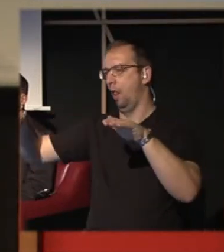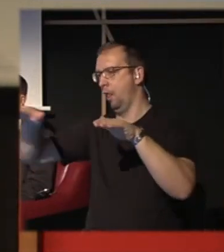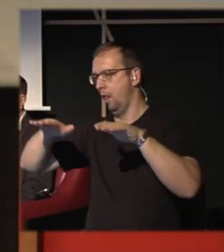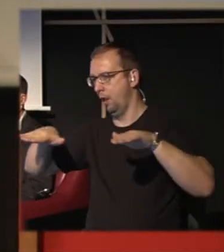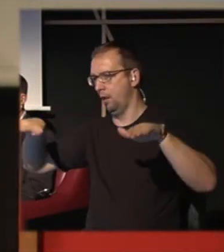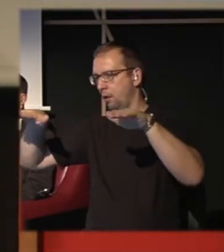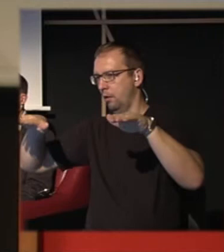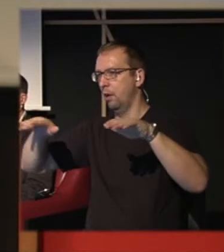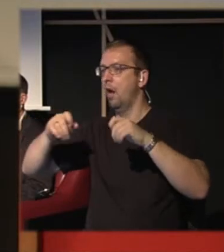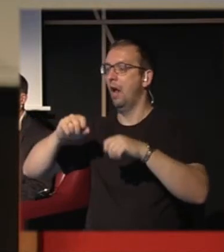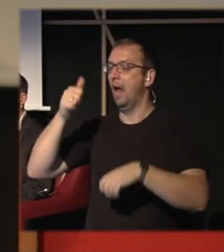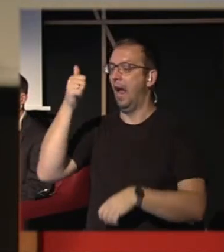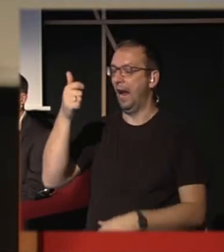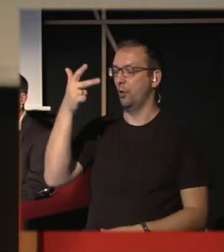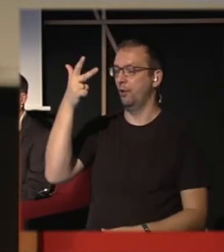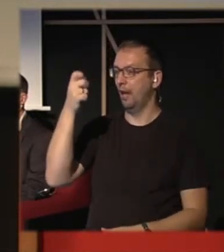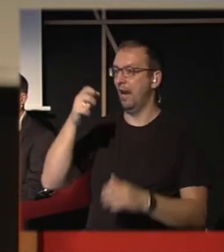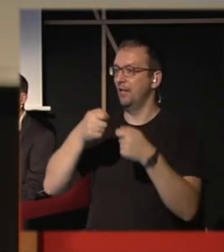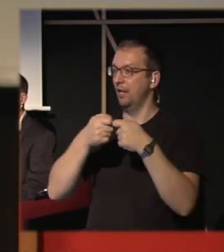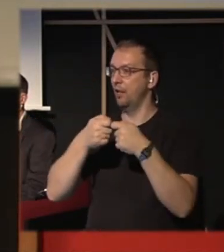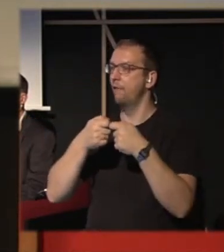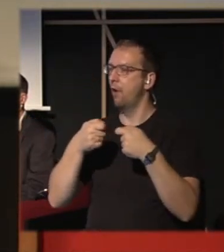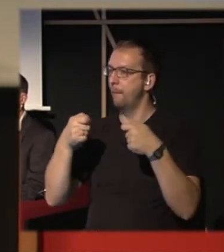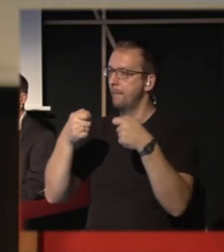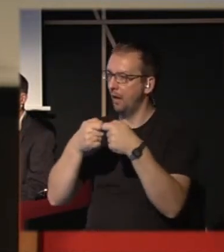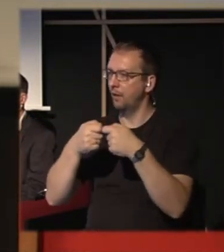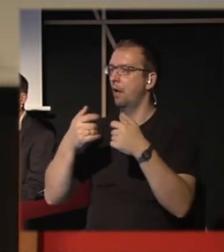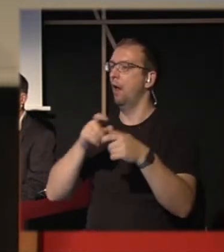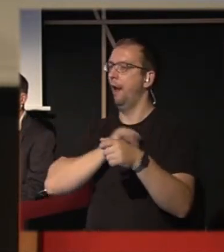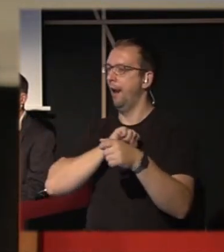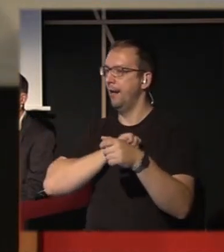and we have a total of over 500 DAOs now in Europe.